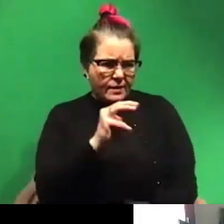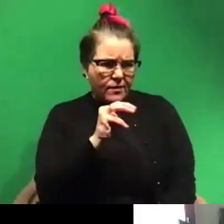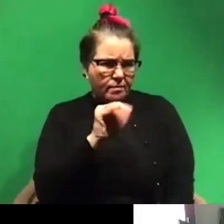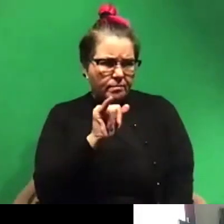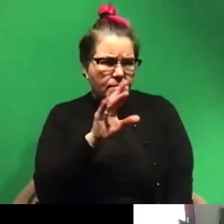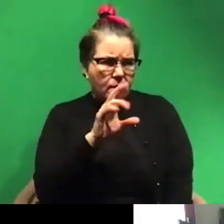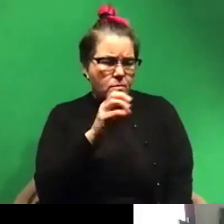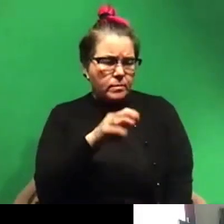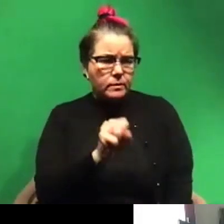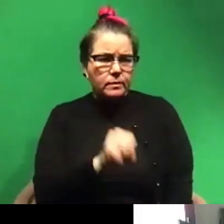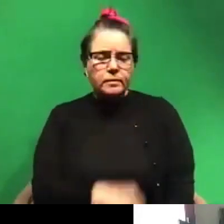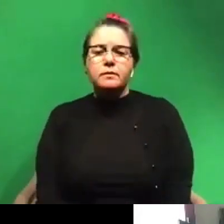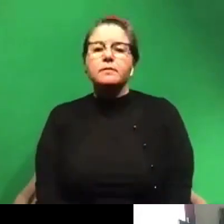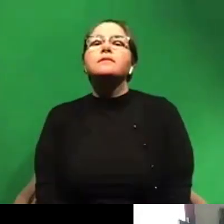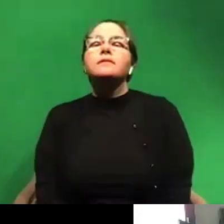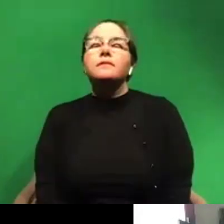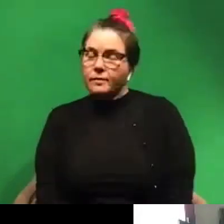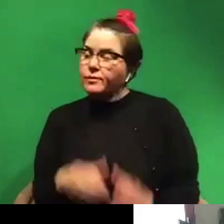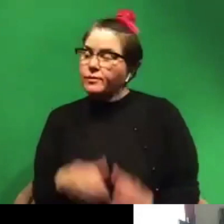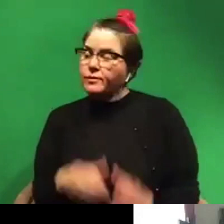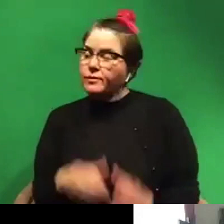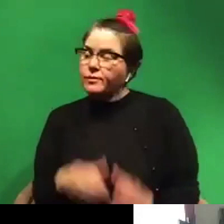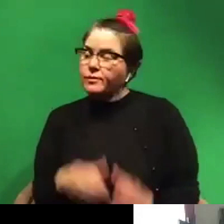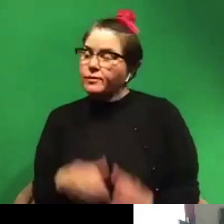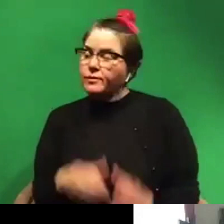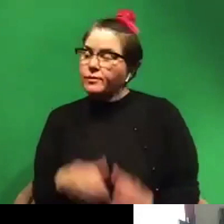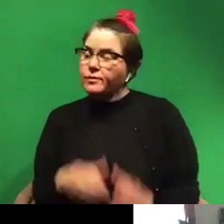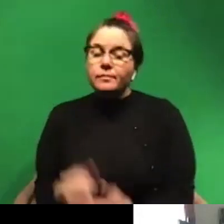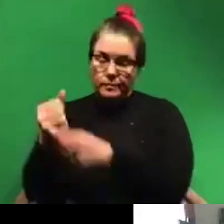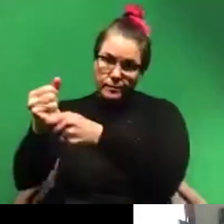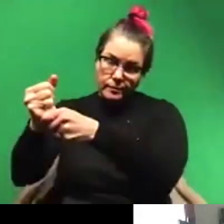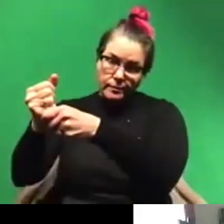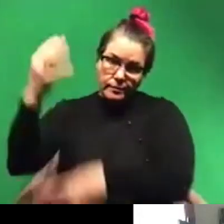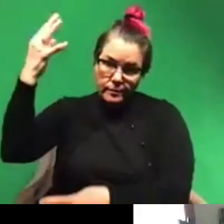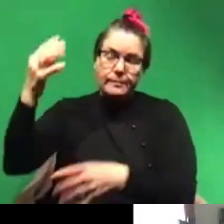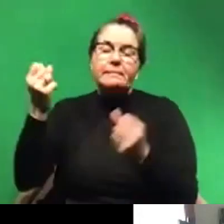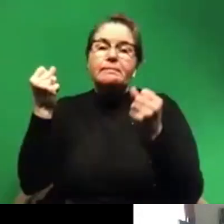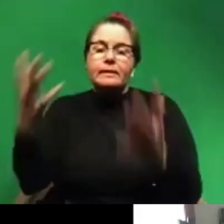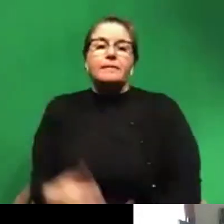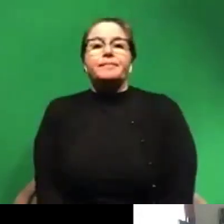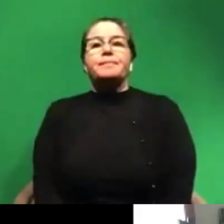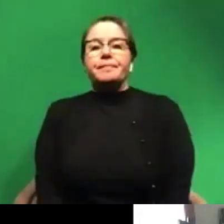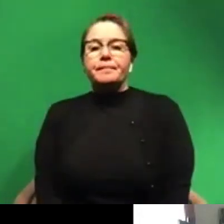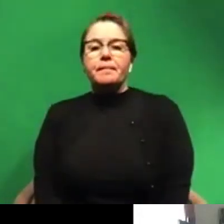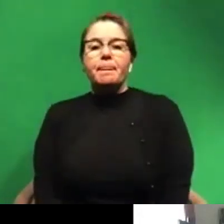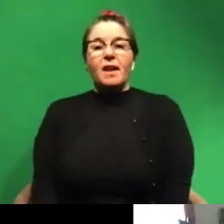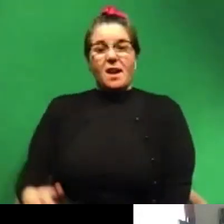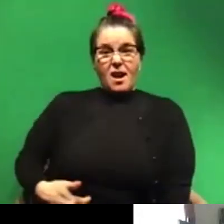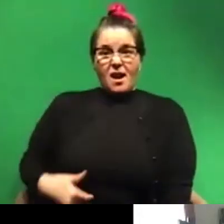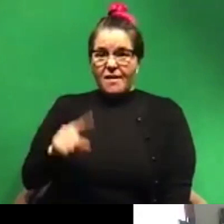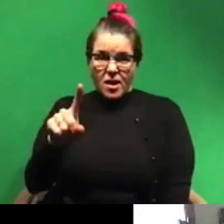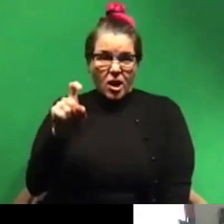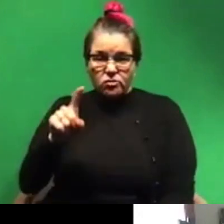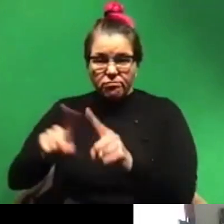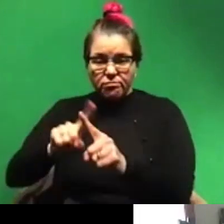Ah, that's a great question. There are so many different types of microbes. Just in our gut, there are hundreds of types of microbes. They